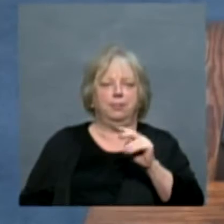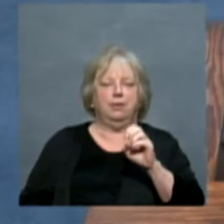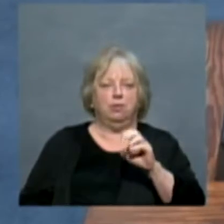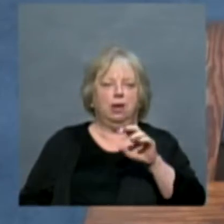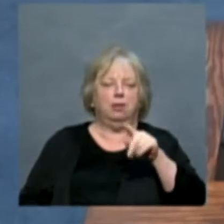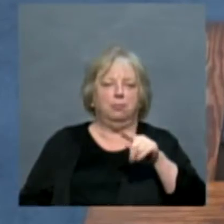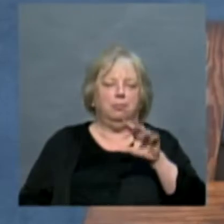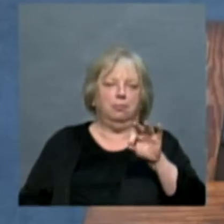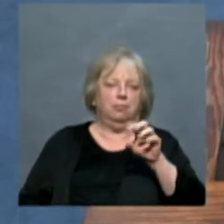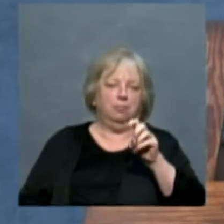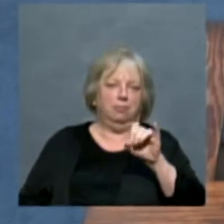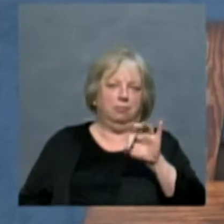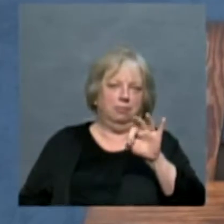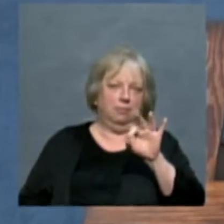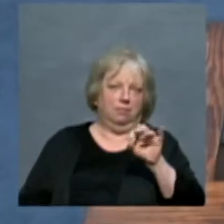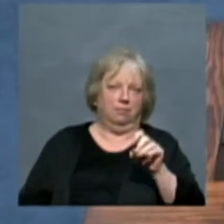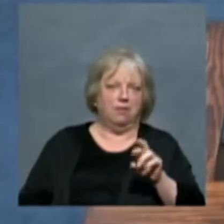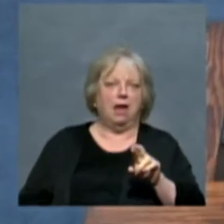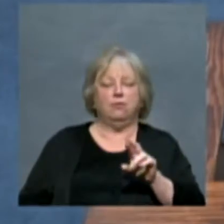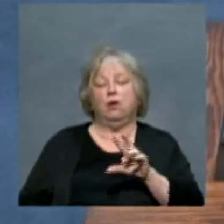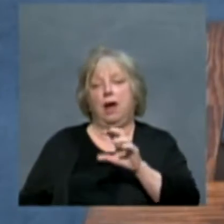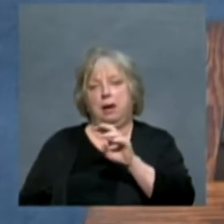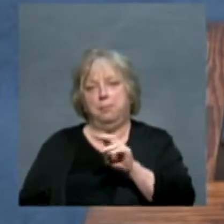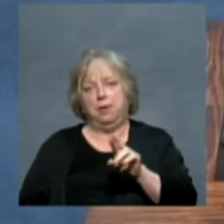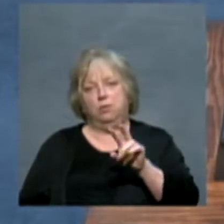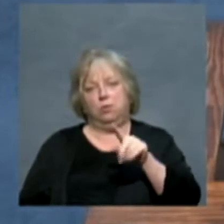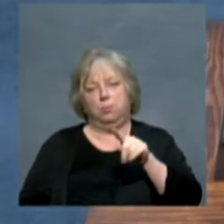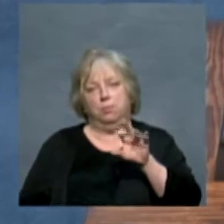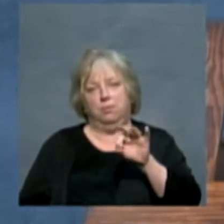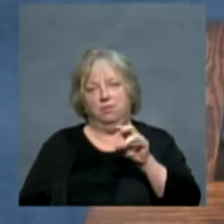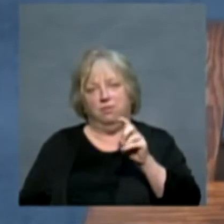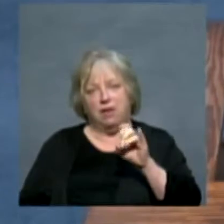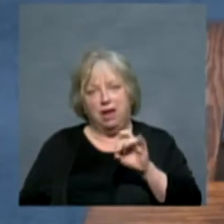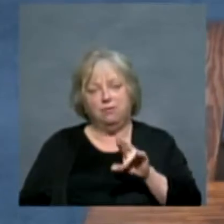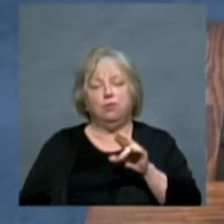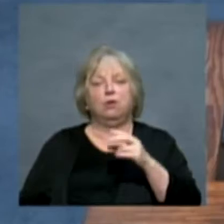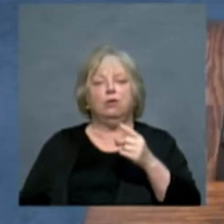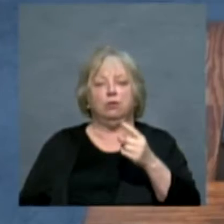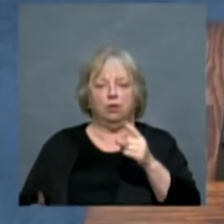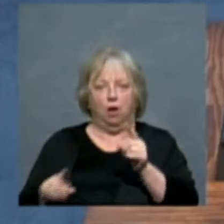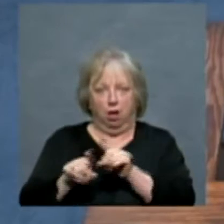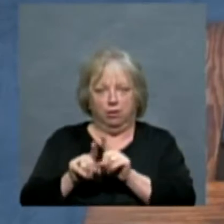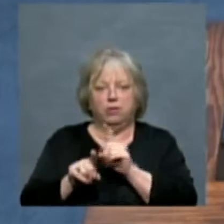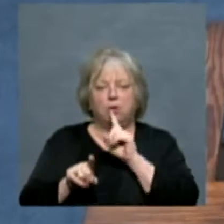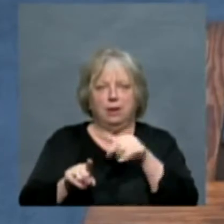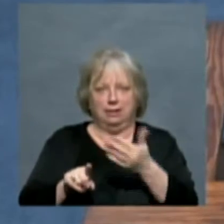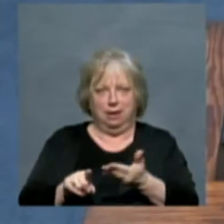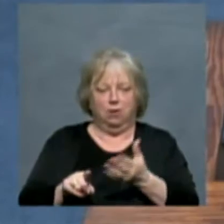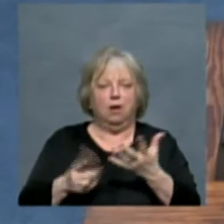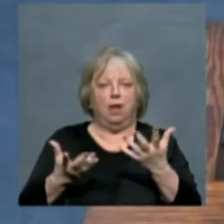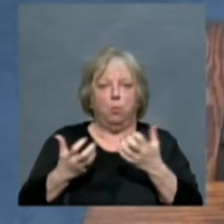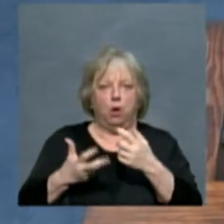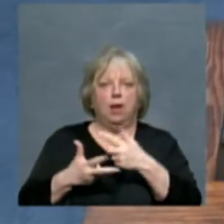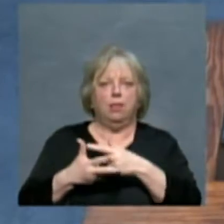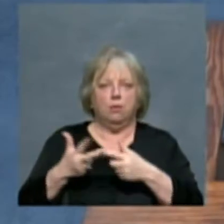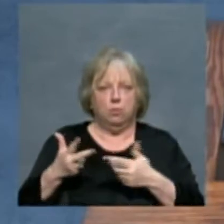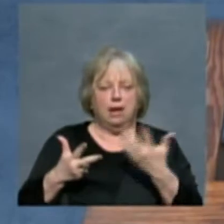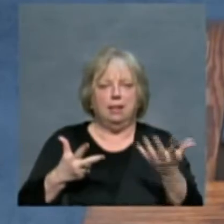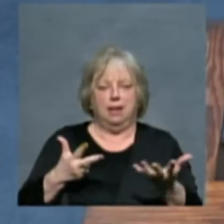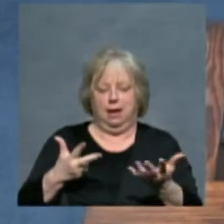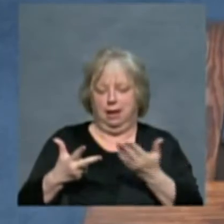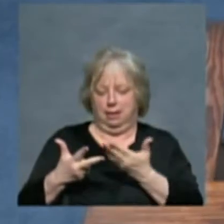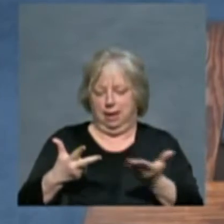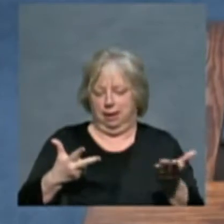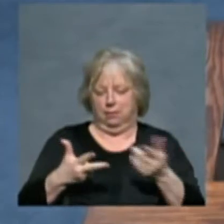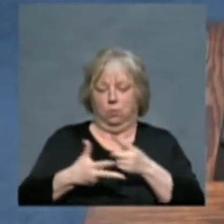Ranch Properties. Mr. Pfeiffer is also here. They asked for 3 concessions, and those were that